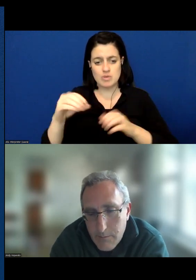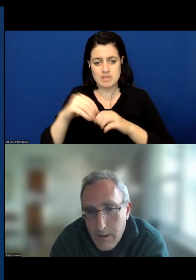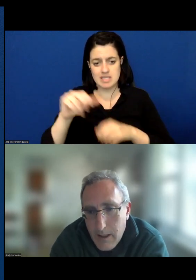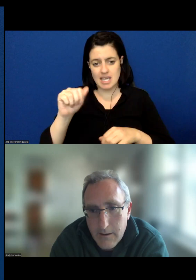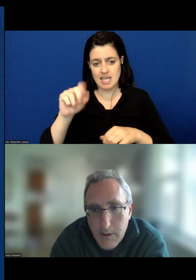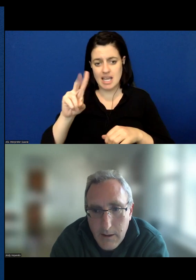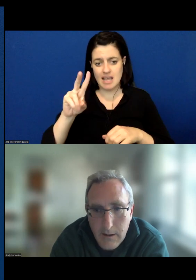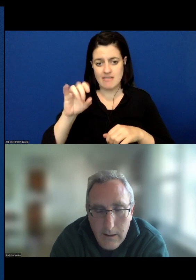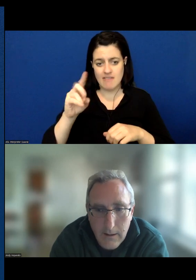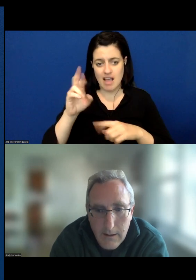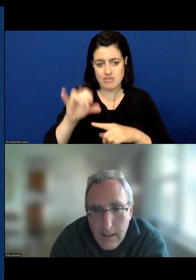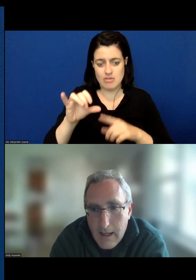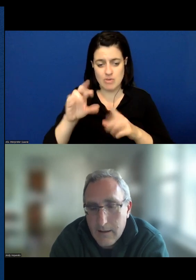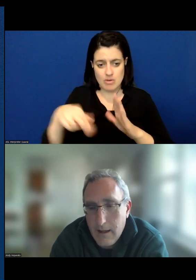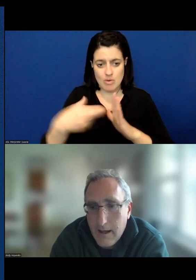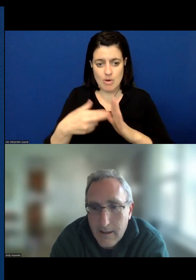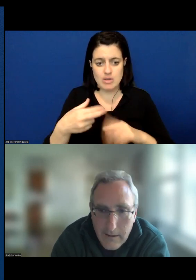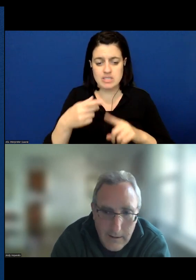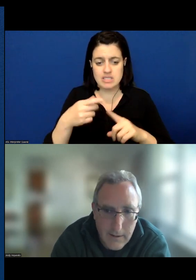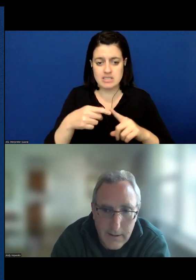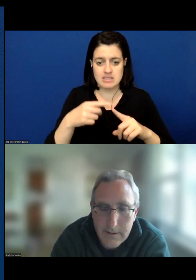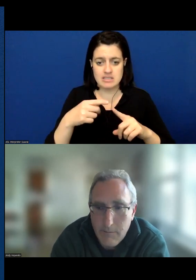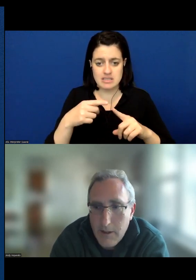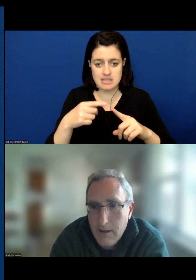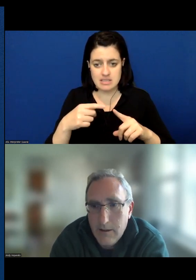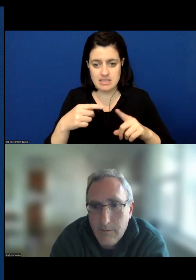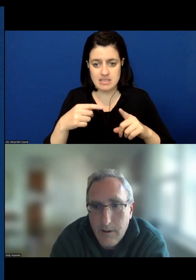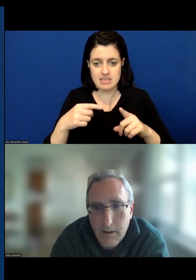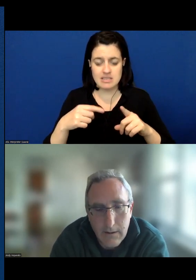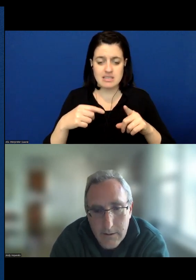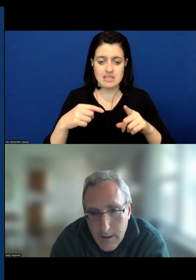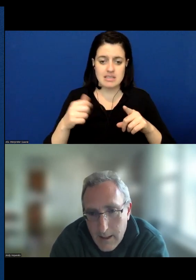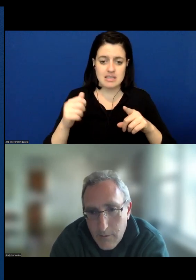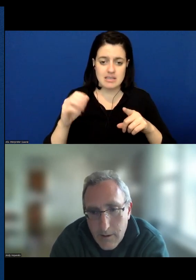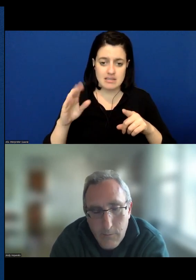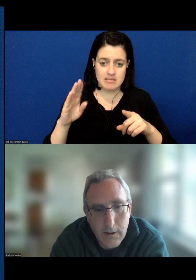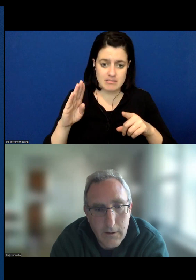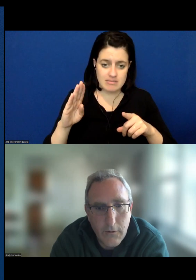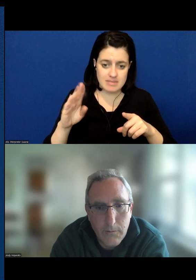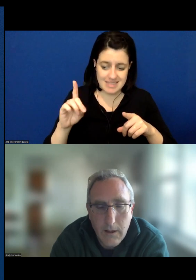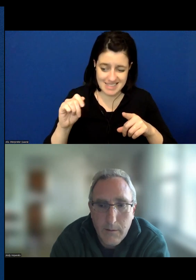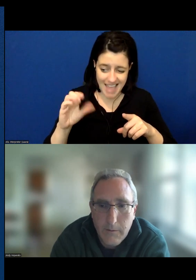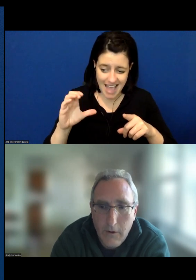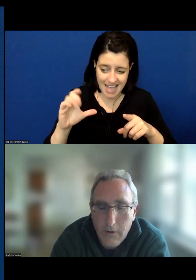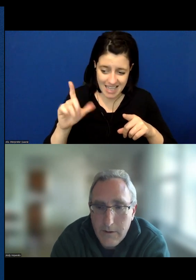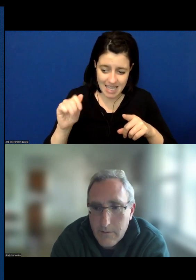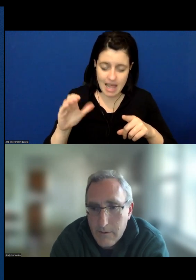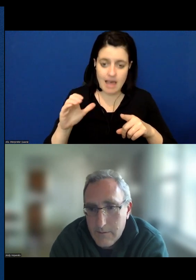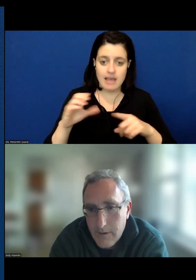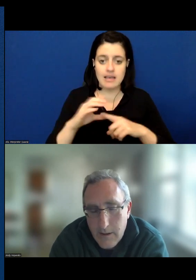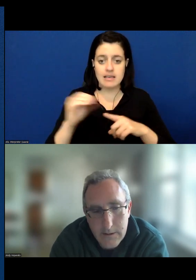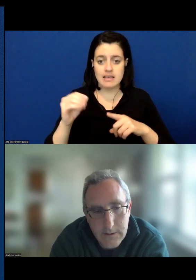the Impact Committee, the DAC-LAC, this committee, there's an equity working group, for all